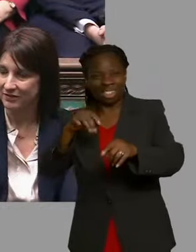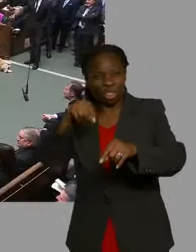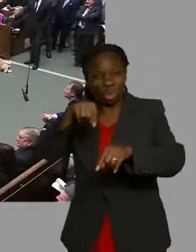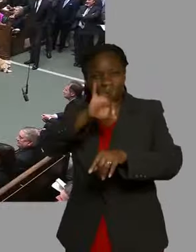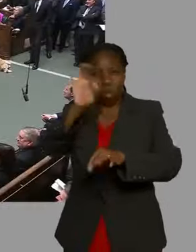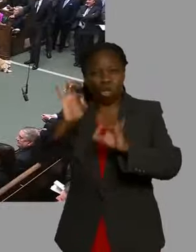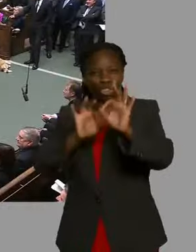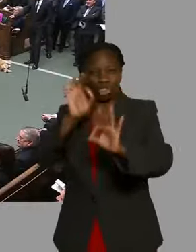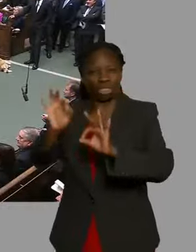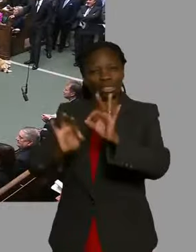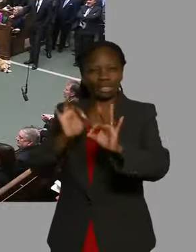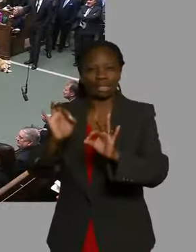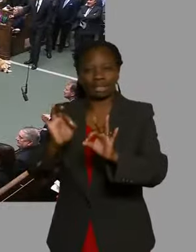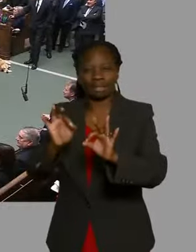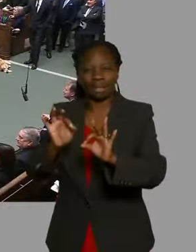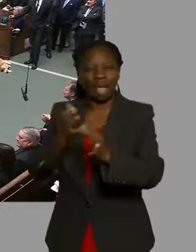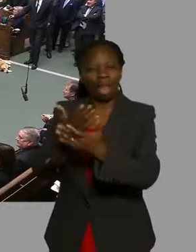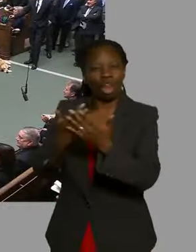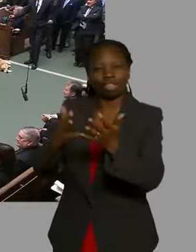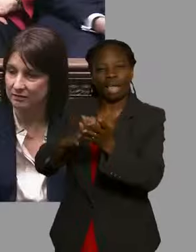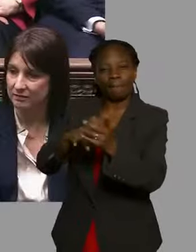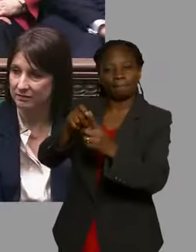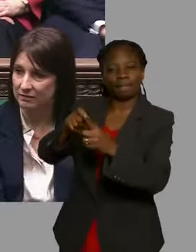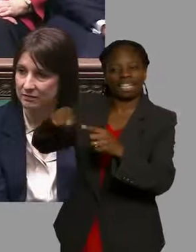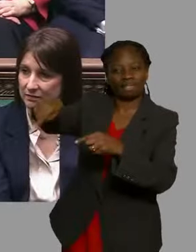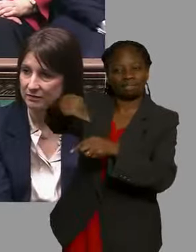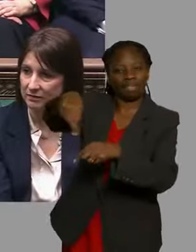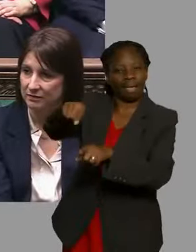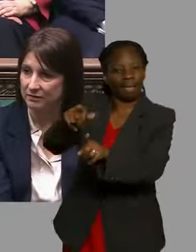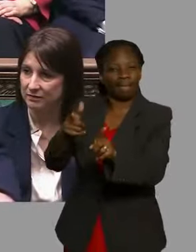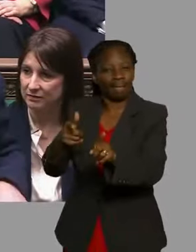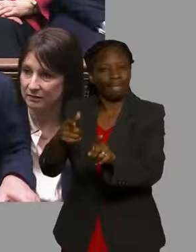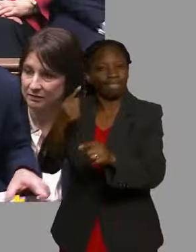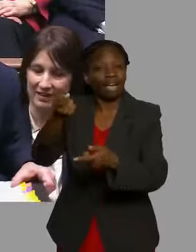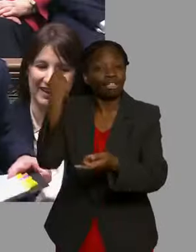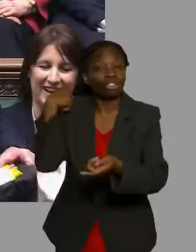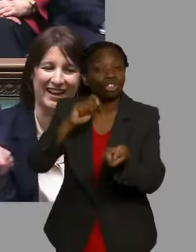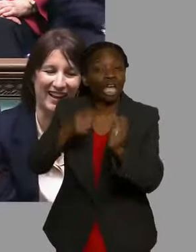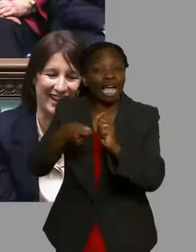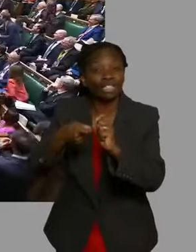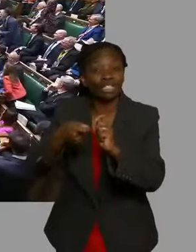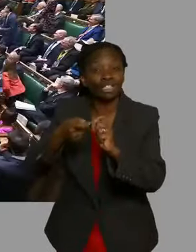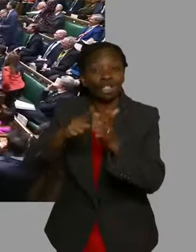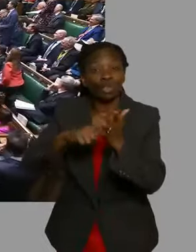all changed in July, and he's now carping from right up there. We can hardly hear him.